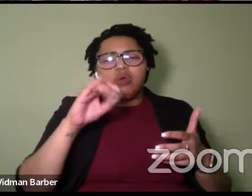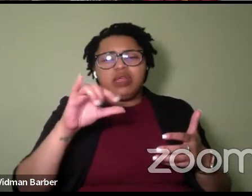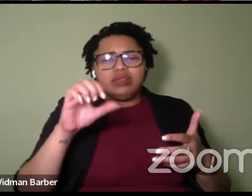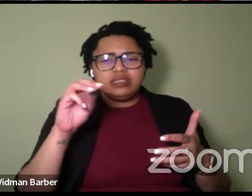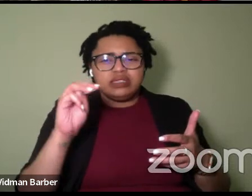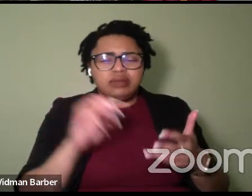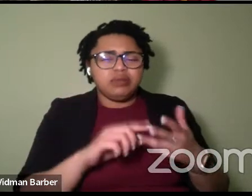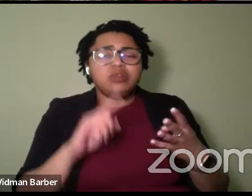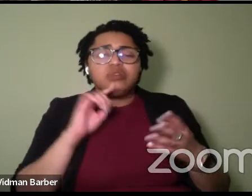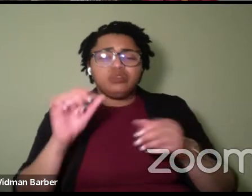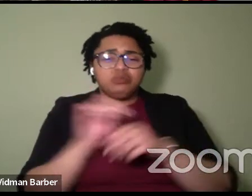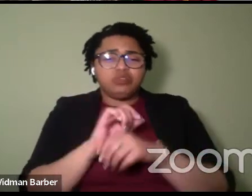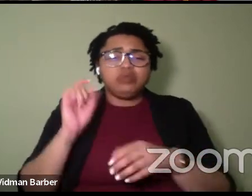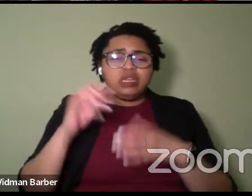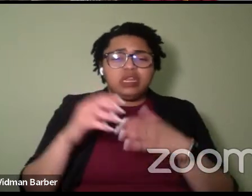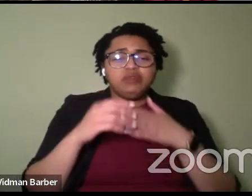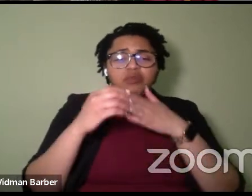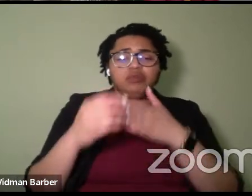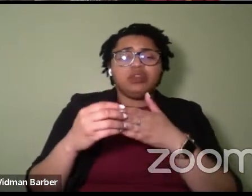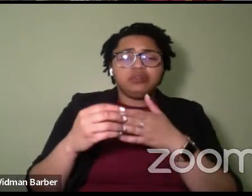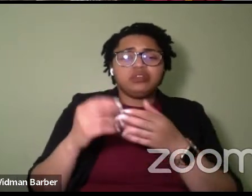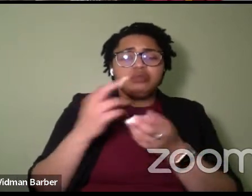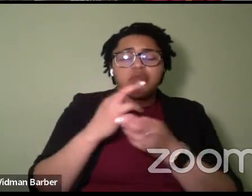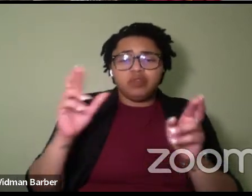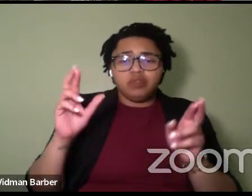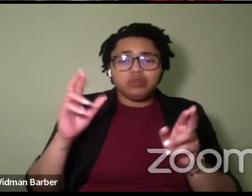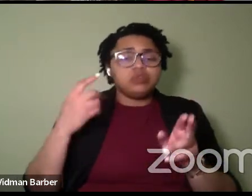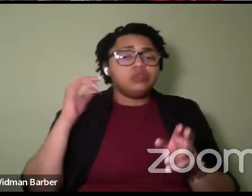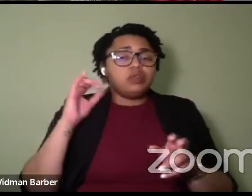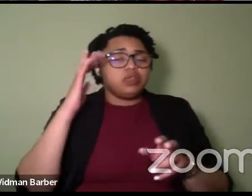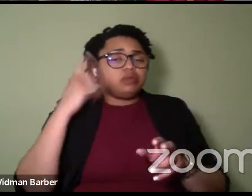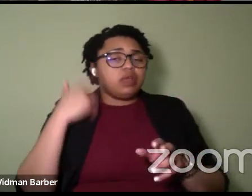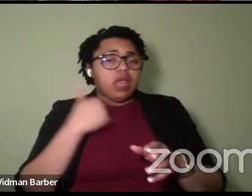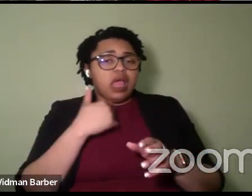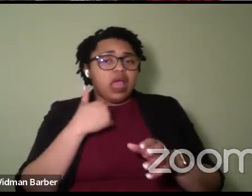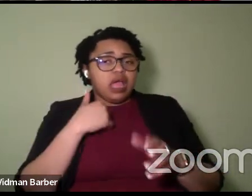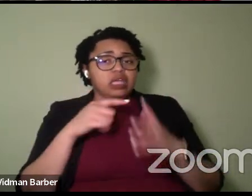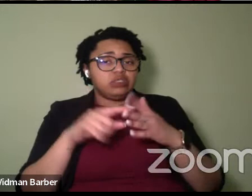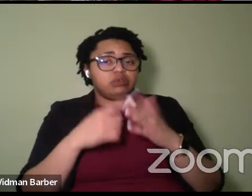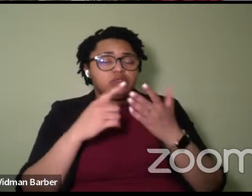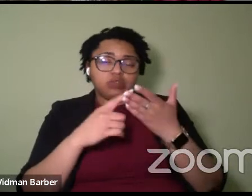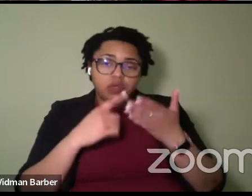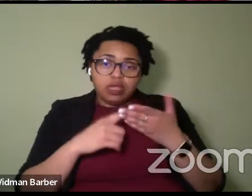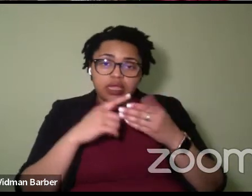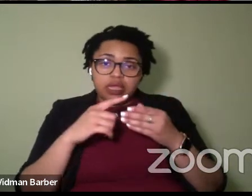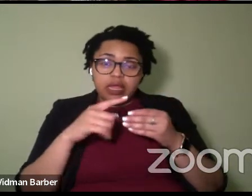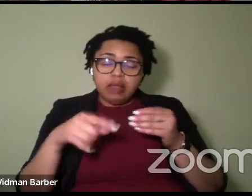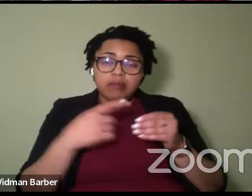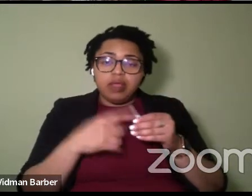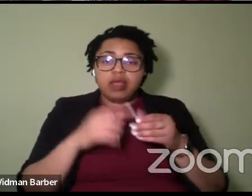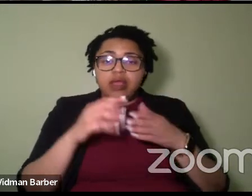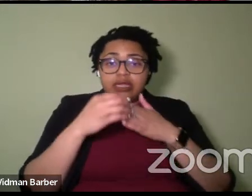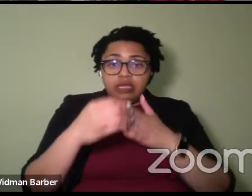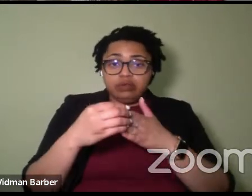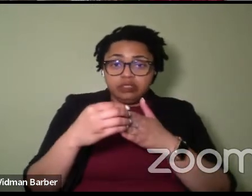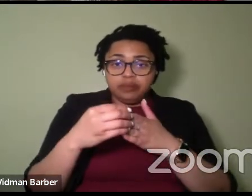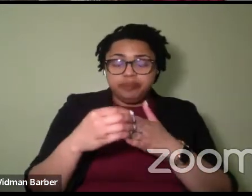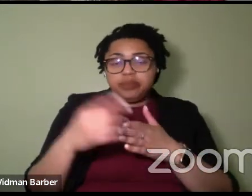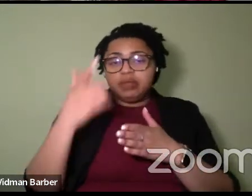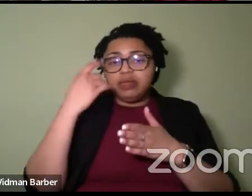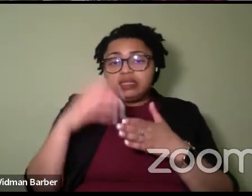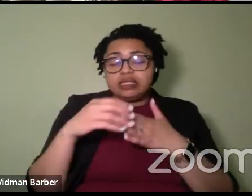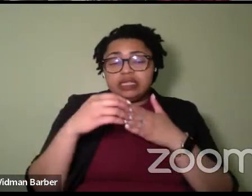revolution. And so that's why I've started talking about leadership, because leadership is about getting the environment right so